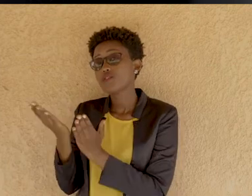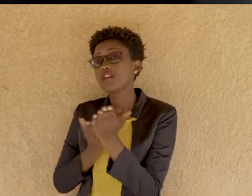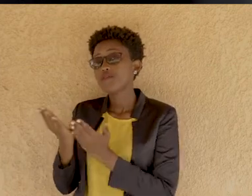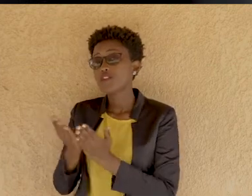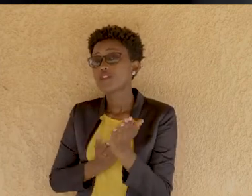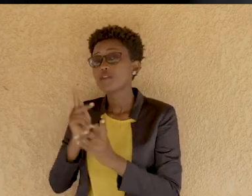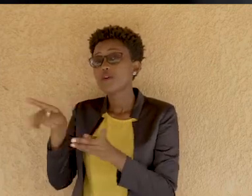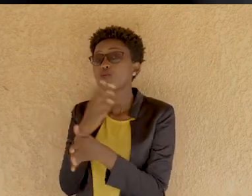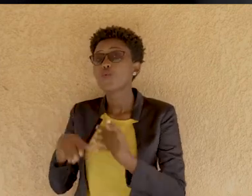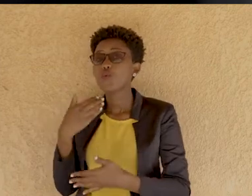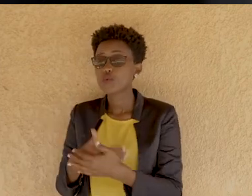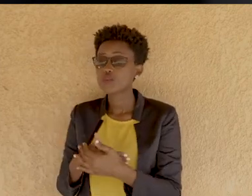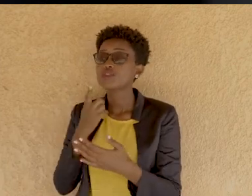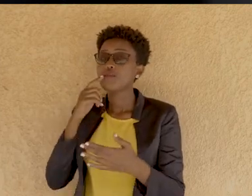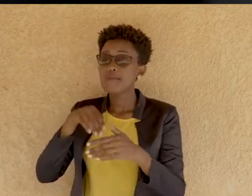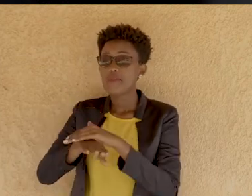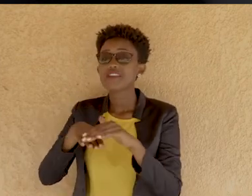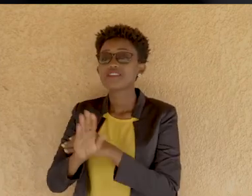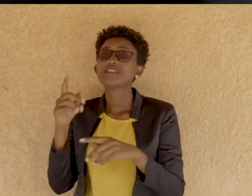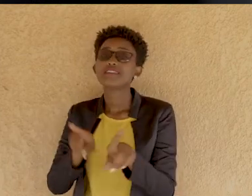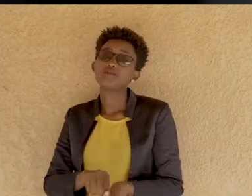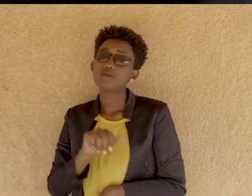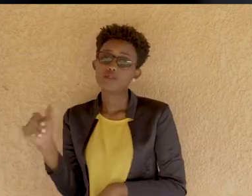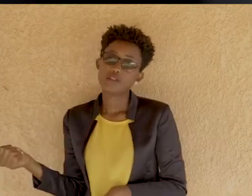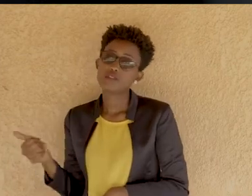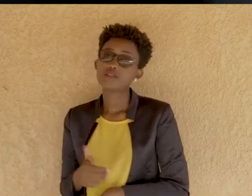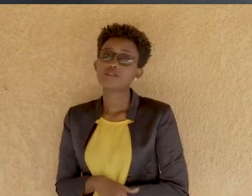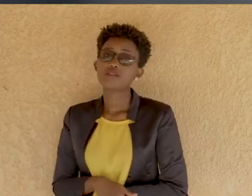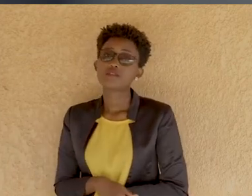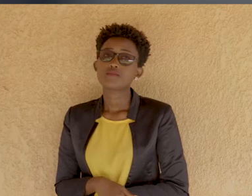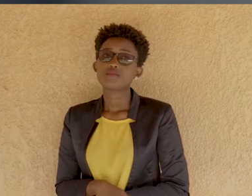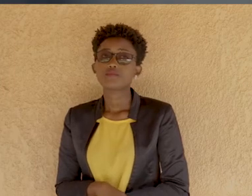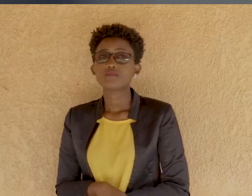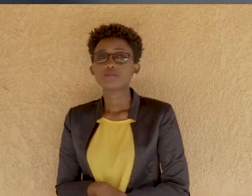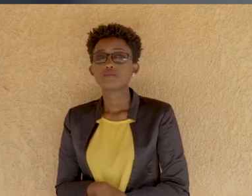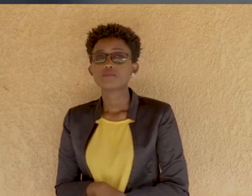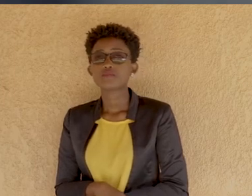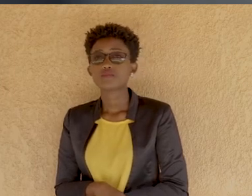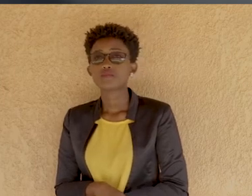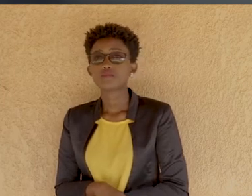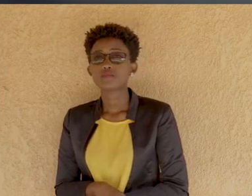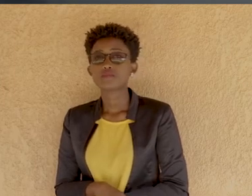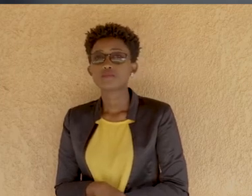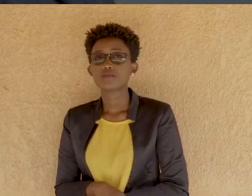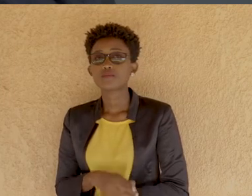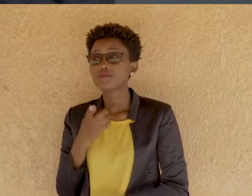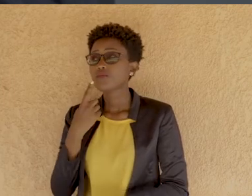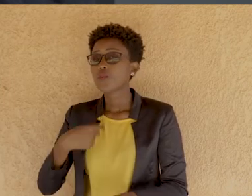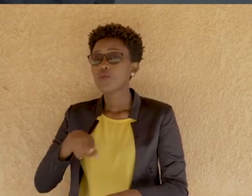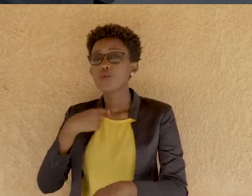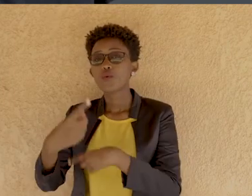people with disabilities. And we have made a couple of recommendations. We've shared the recommendations with different institutions. We are